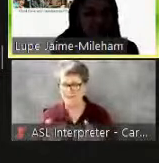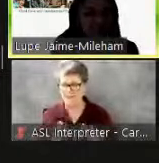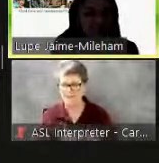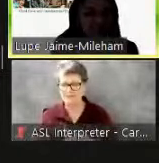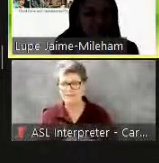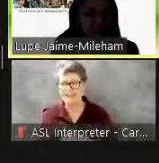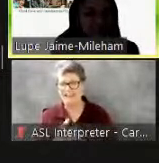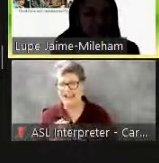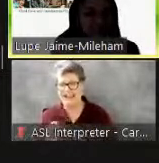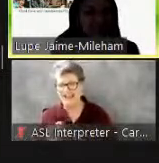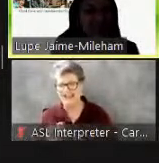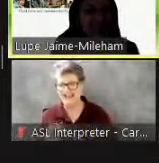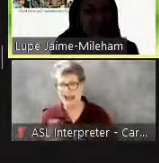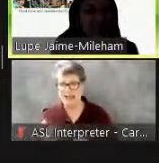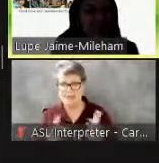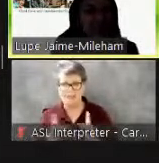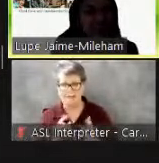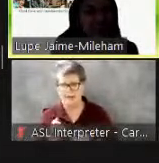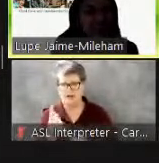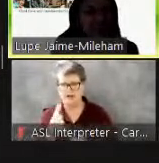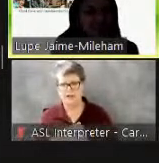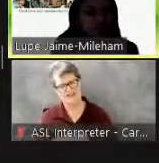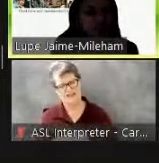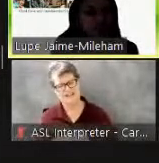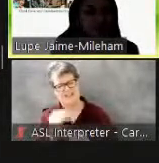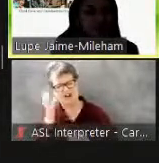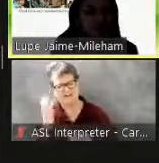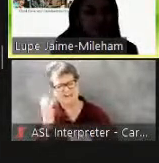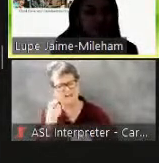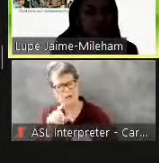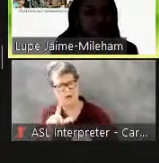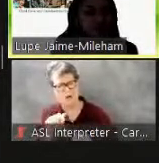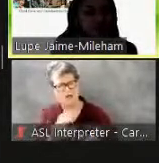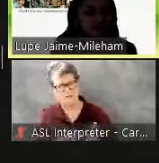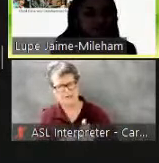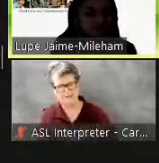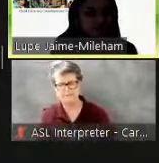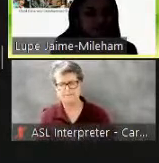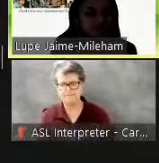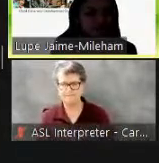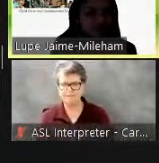and others may not understand even the concept of the COLA.